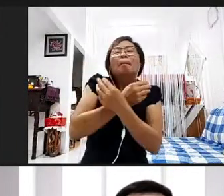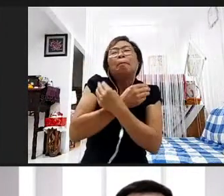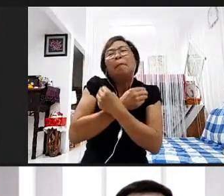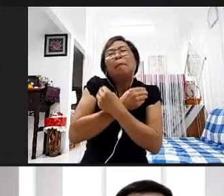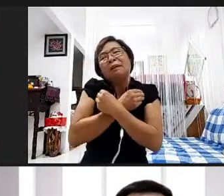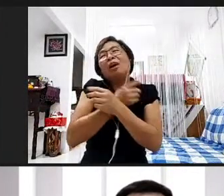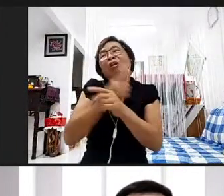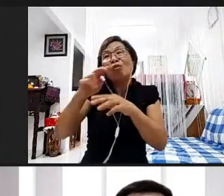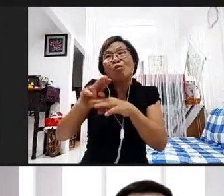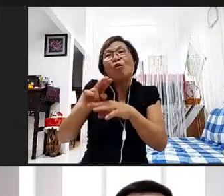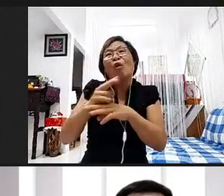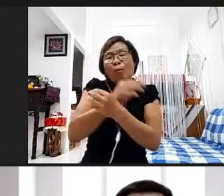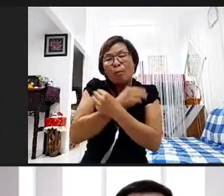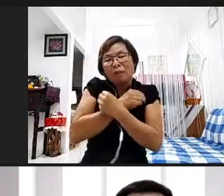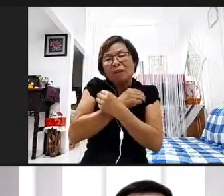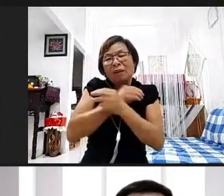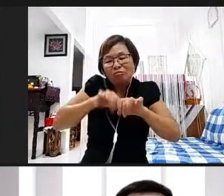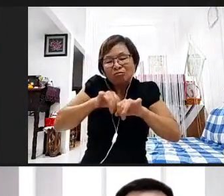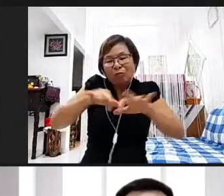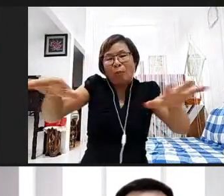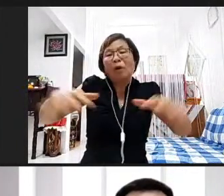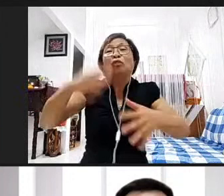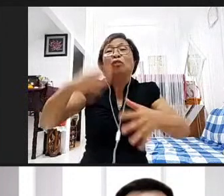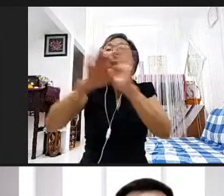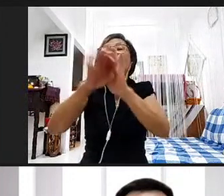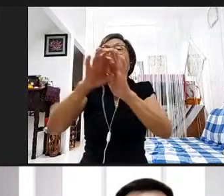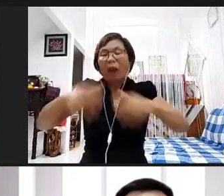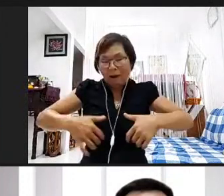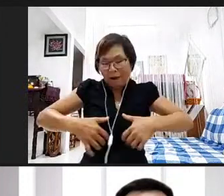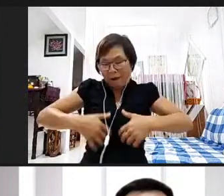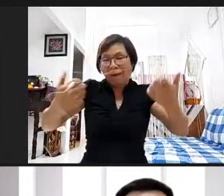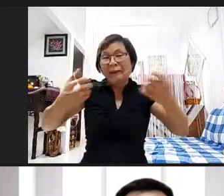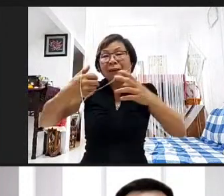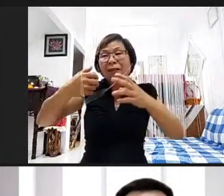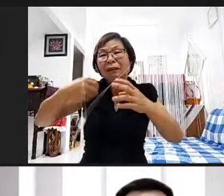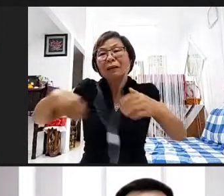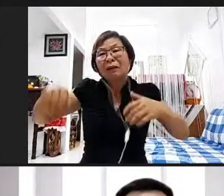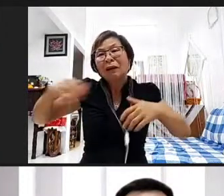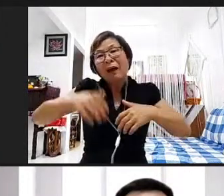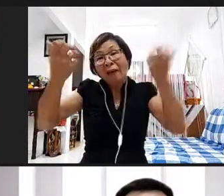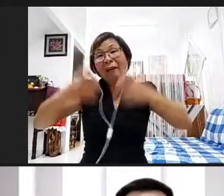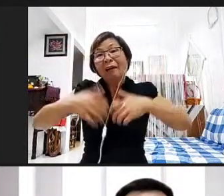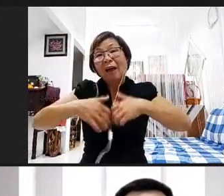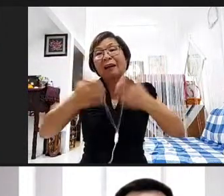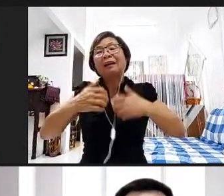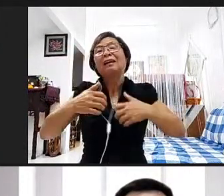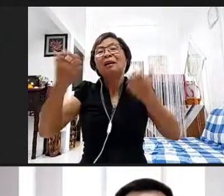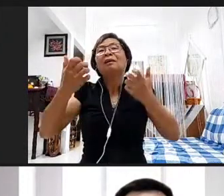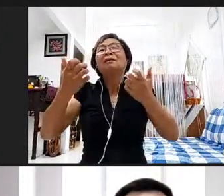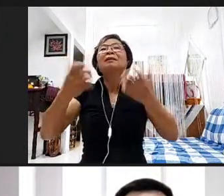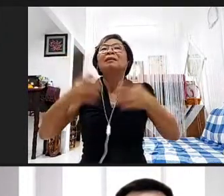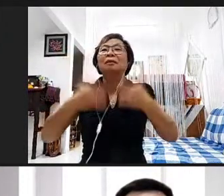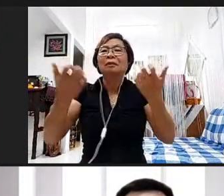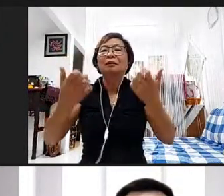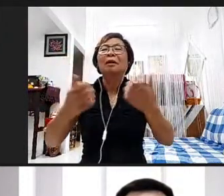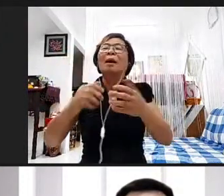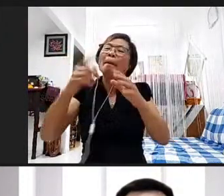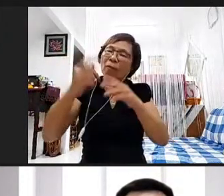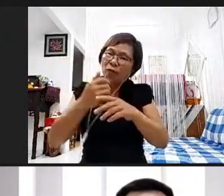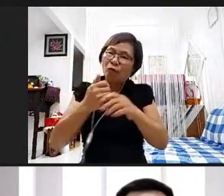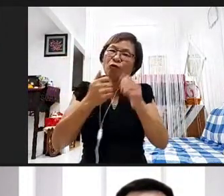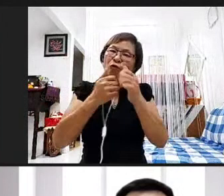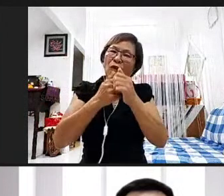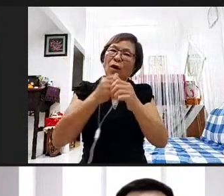metta. If you have anger arising, you also can practice metta